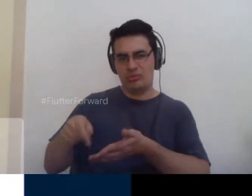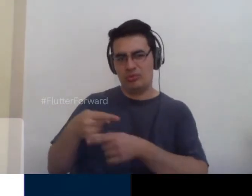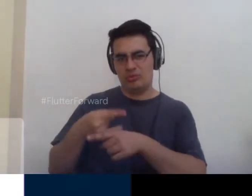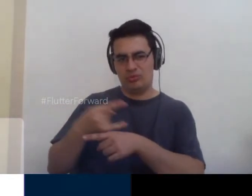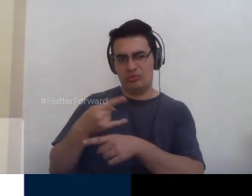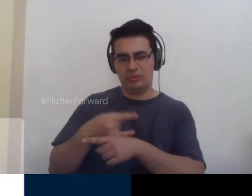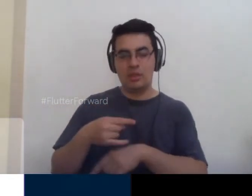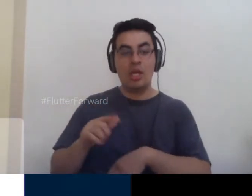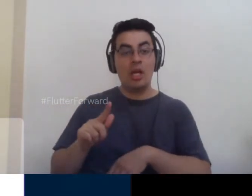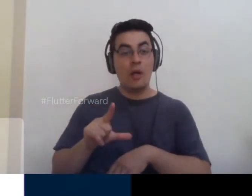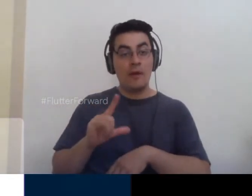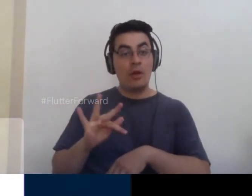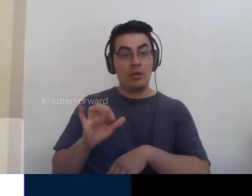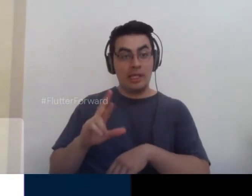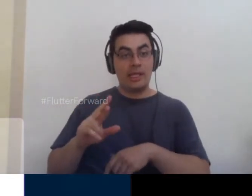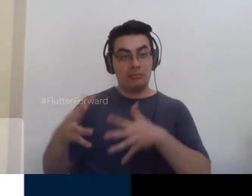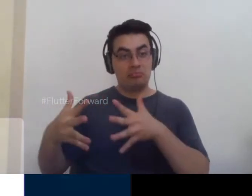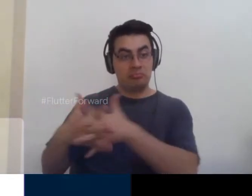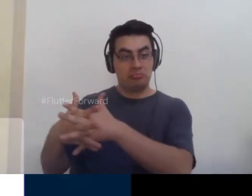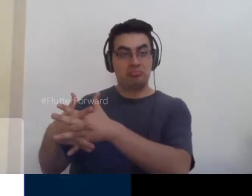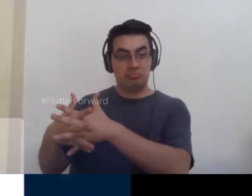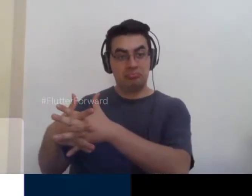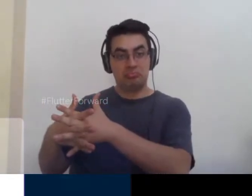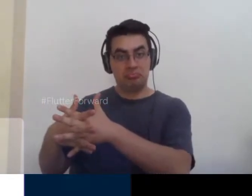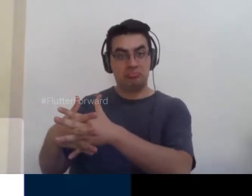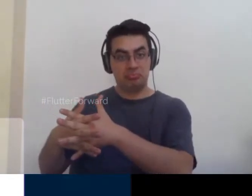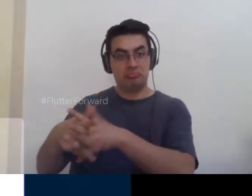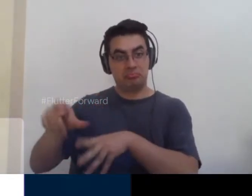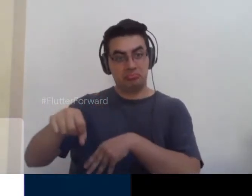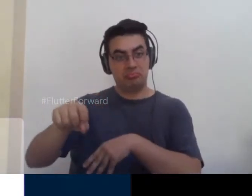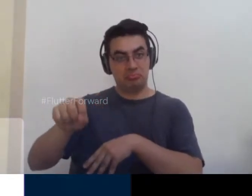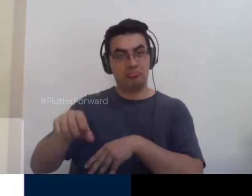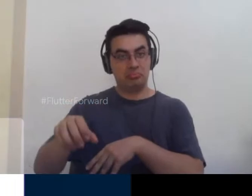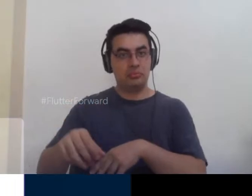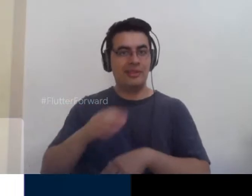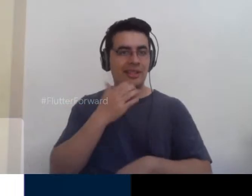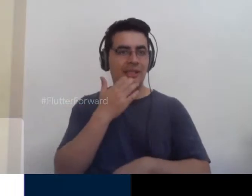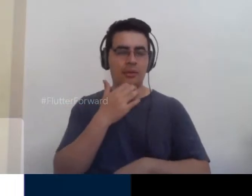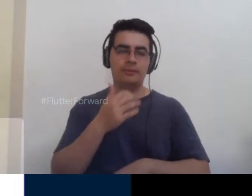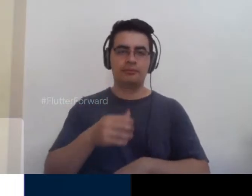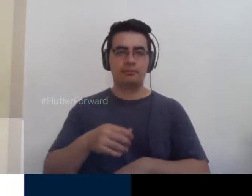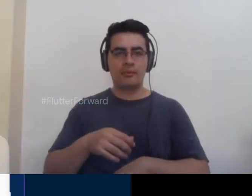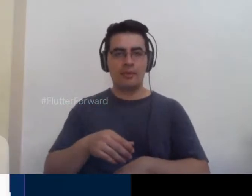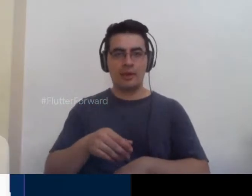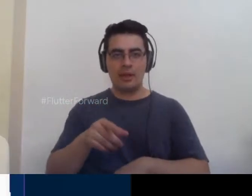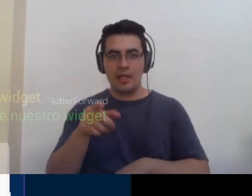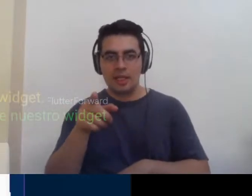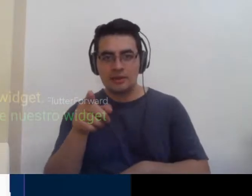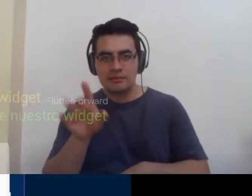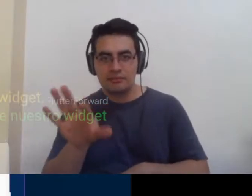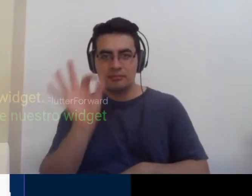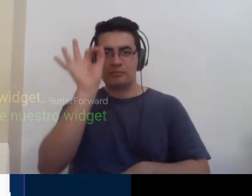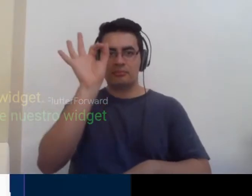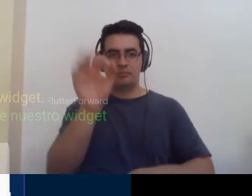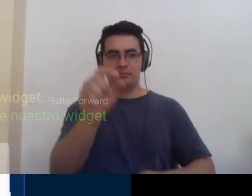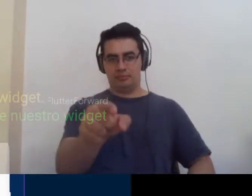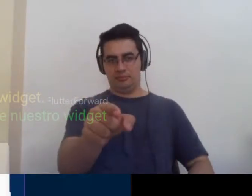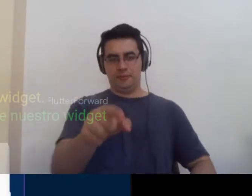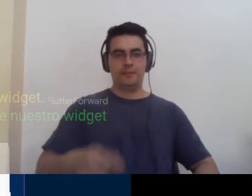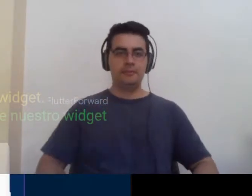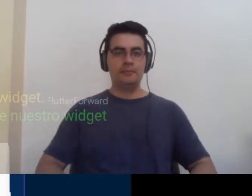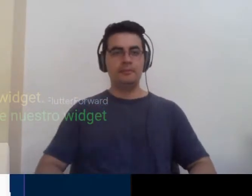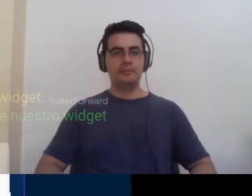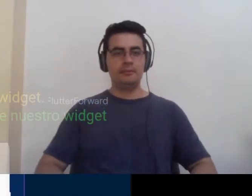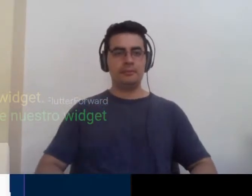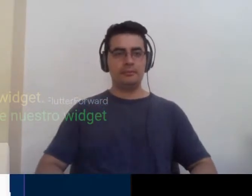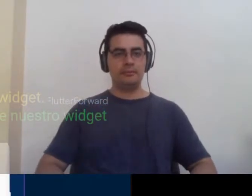that system. In our case, let's use an elevated button. We can add elevated